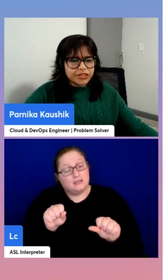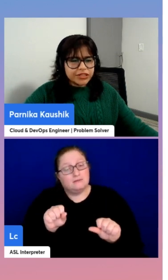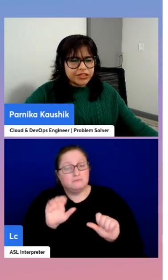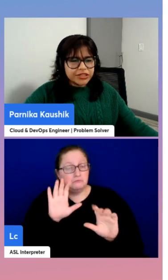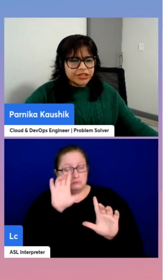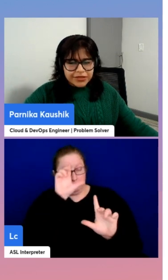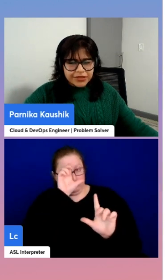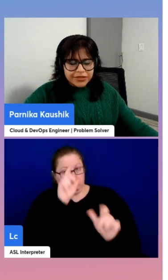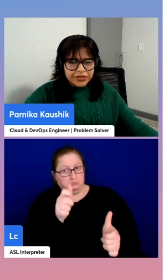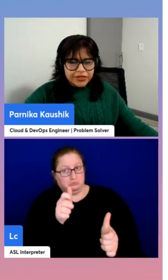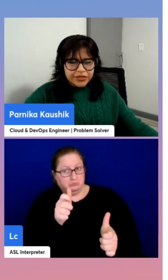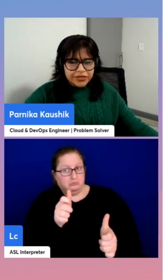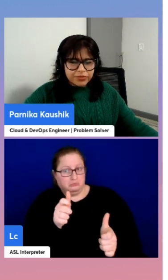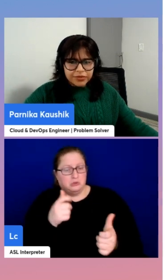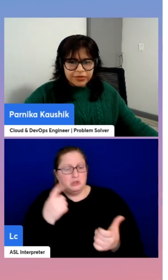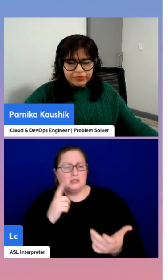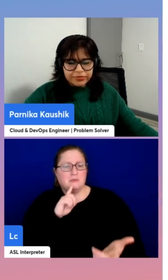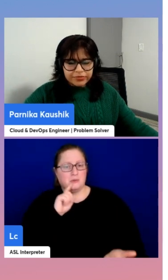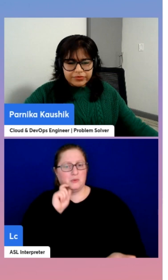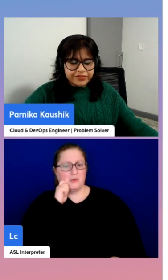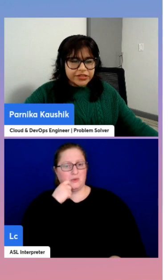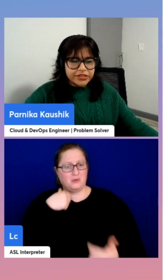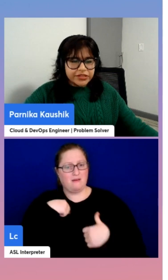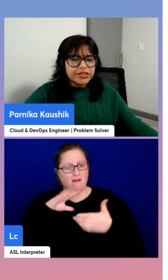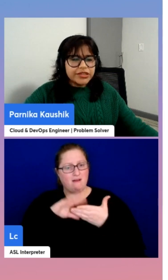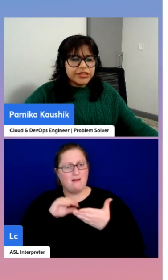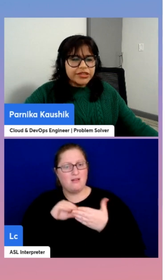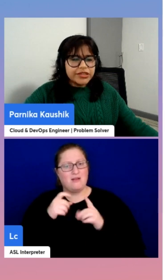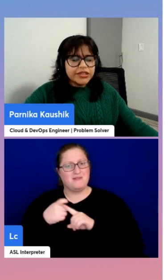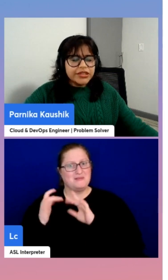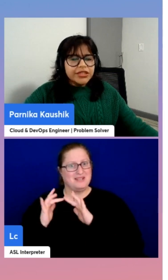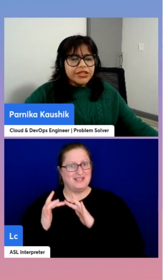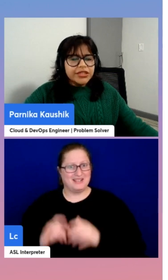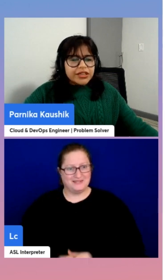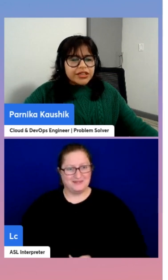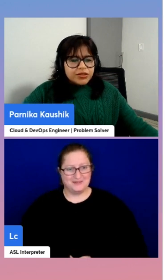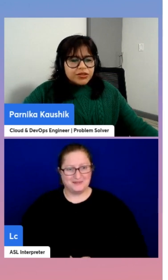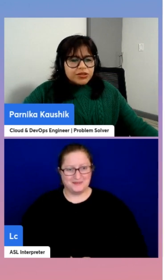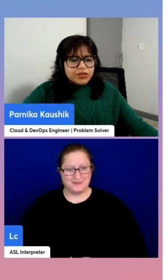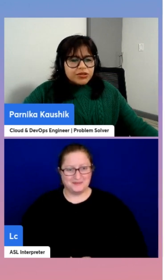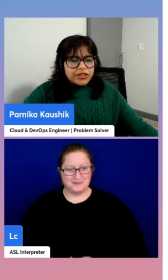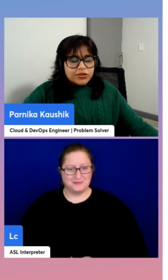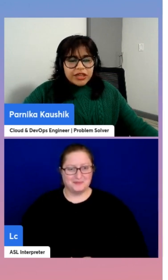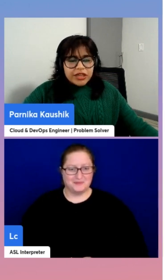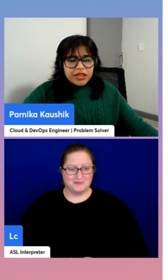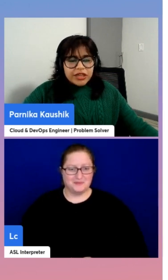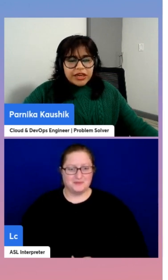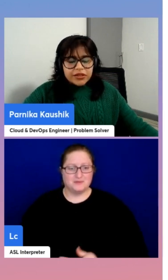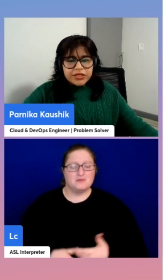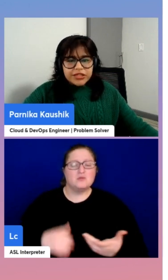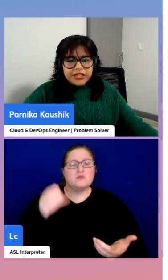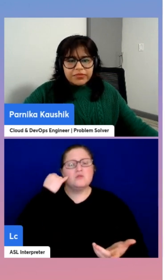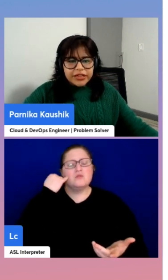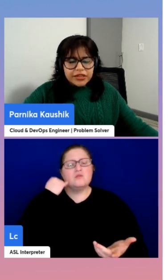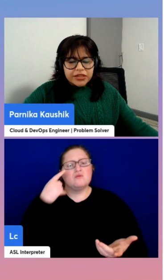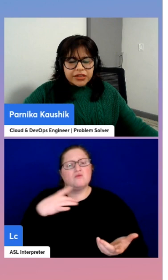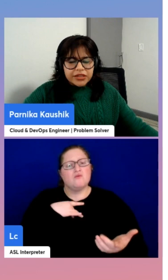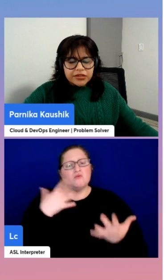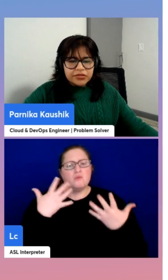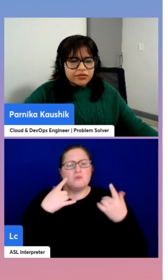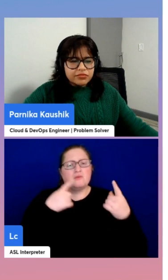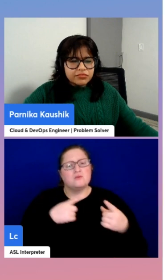yours. This is something cool I picked up off the internet. So once you say you like what's